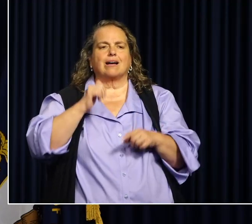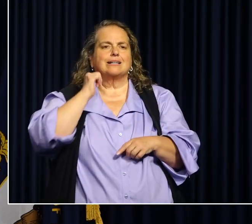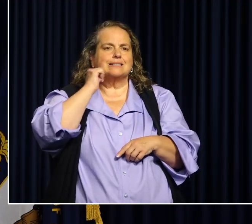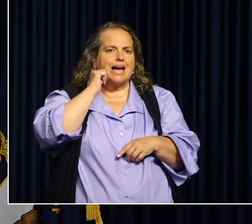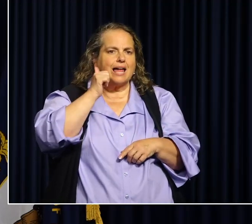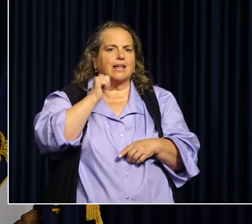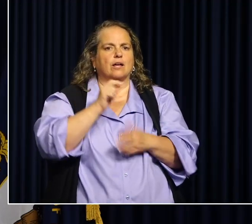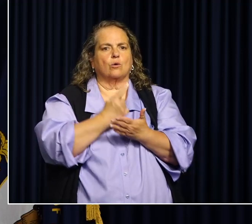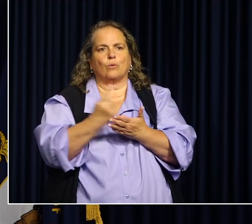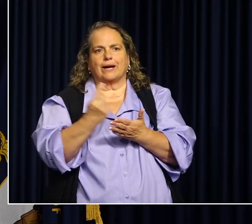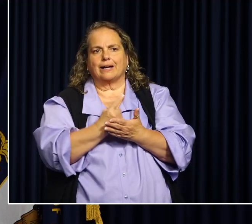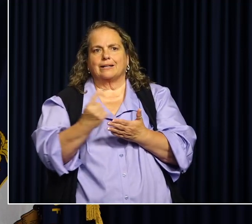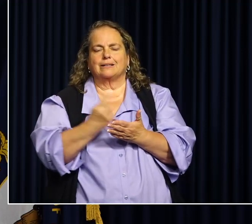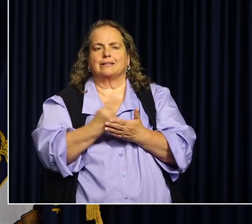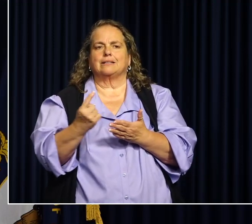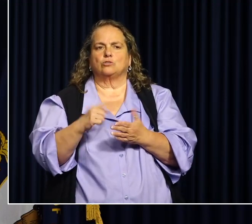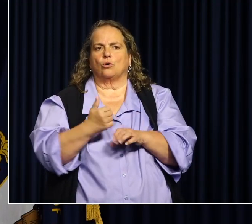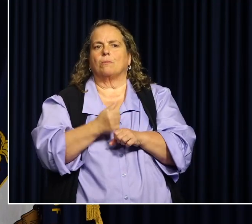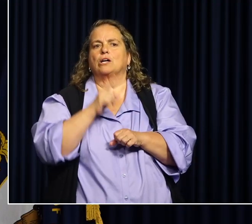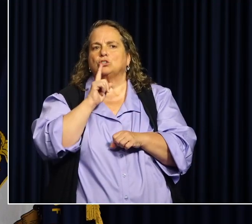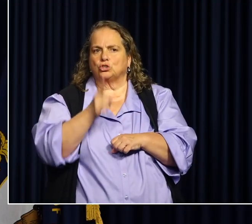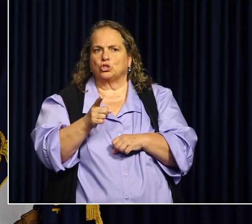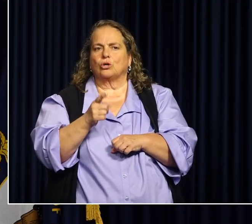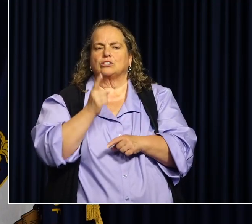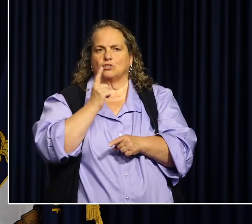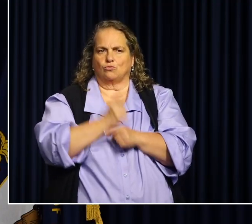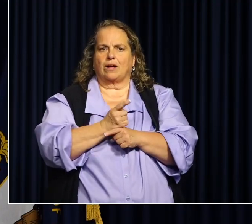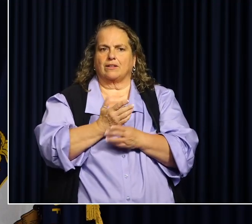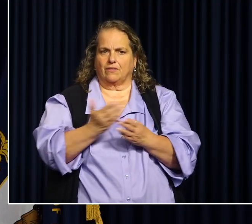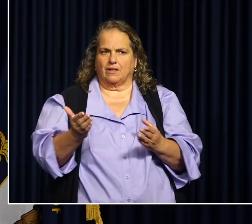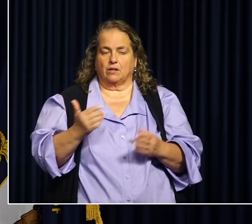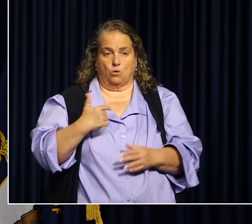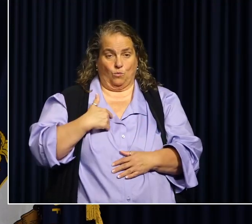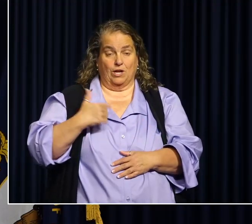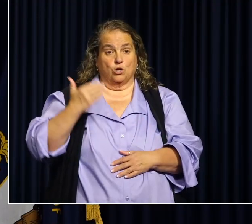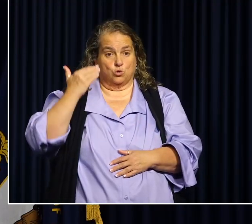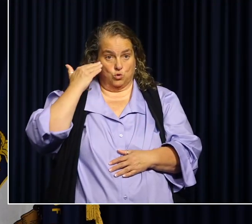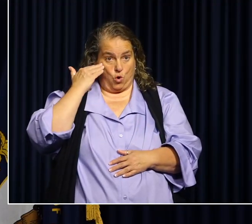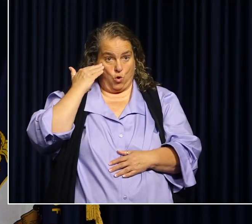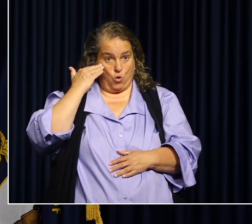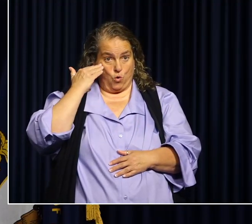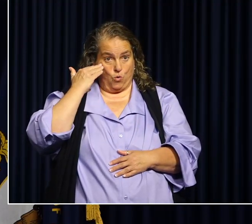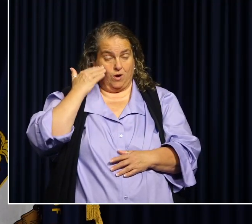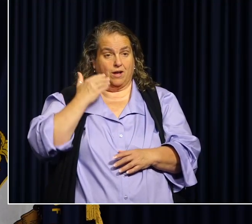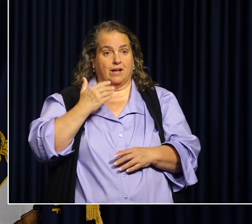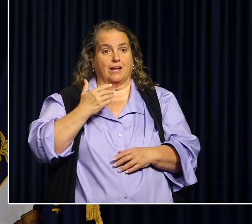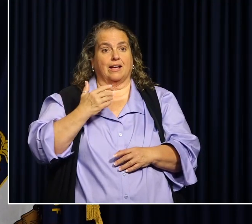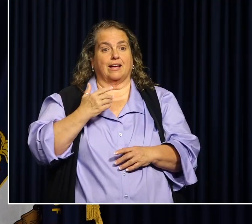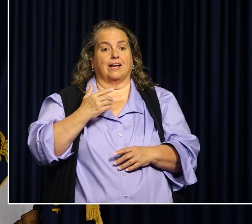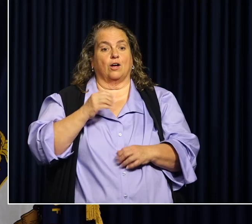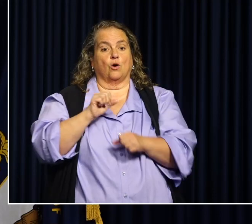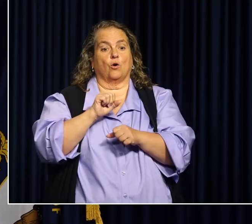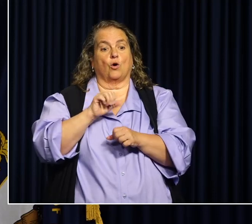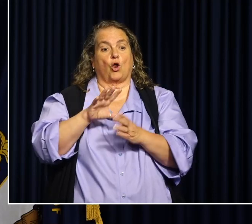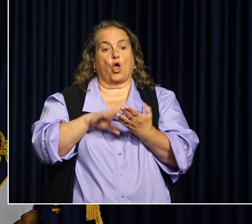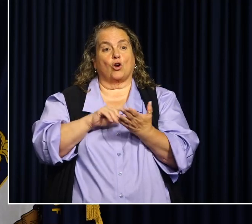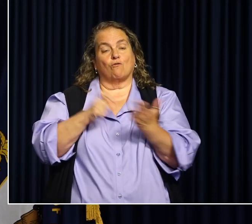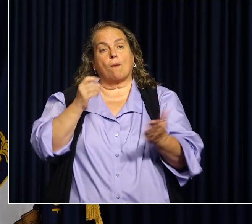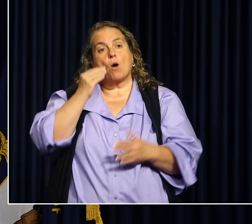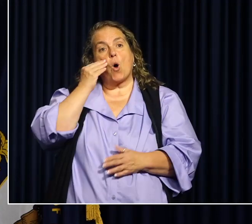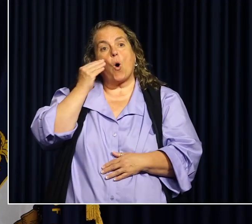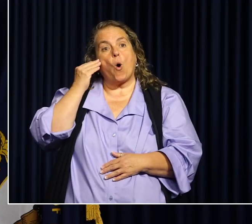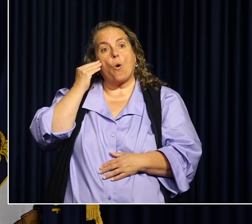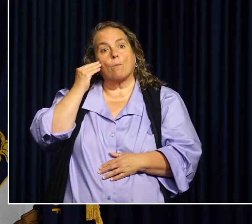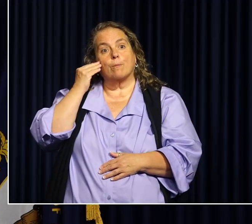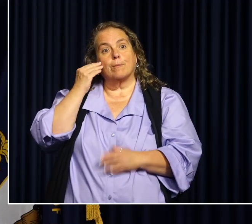weekly basis to make sure it's the right thing. We know that distance learning isn't the same. We know that